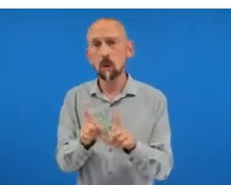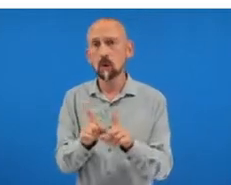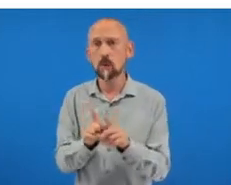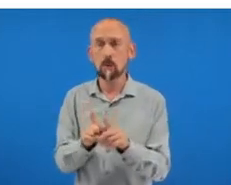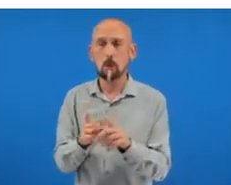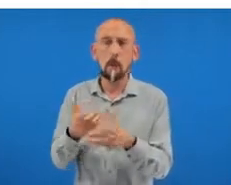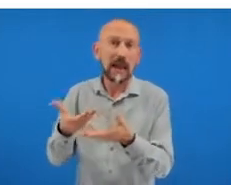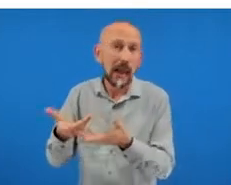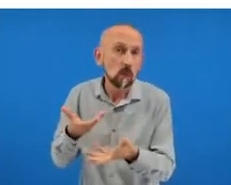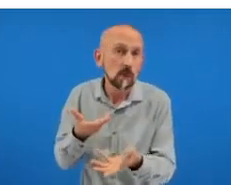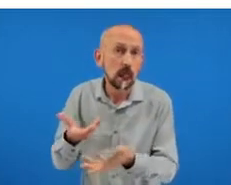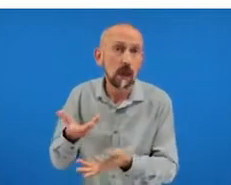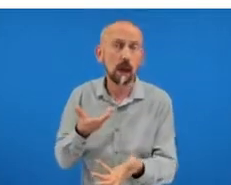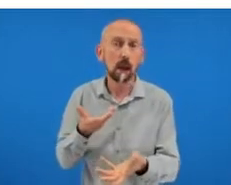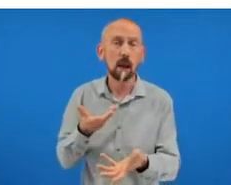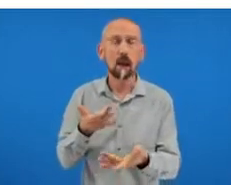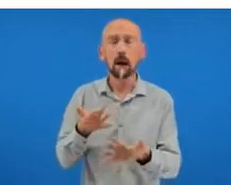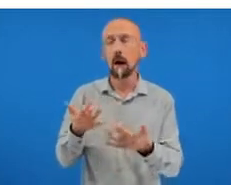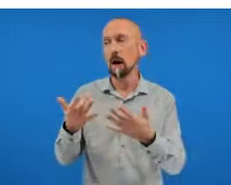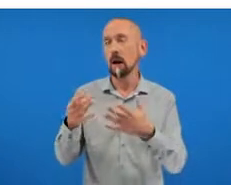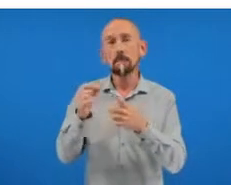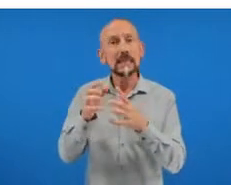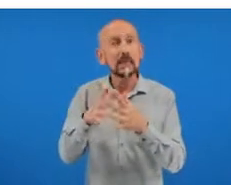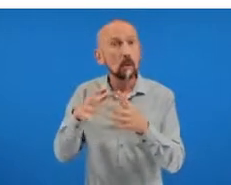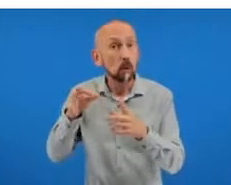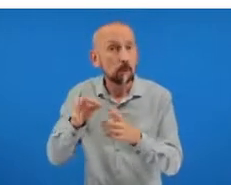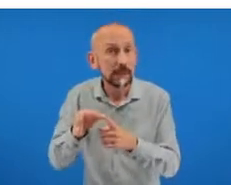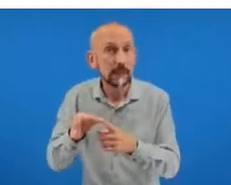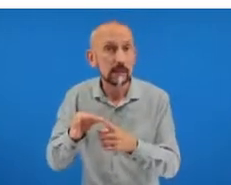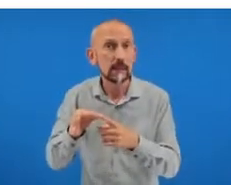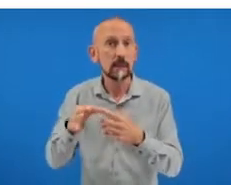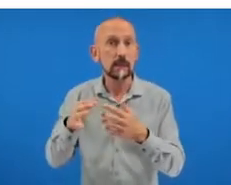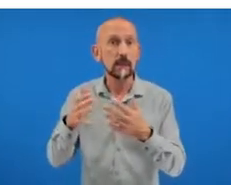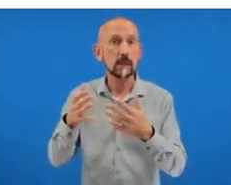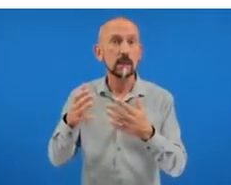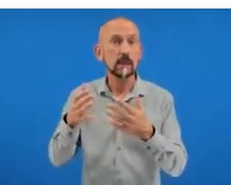colleagues, our PWPs,